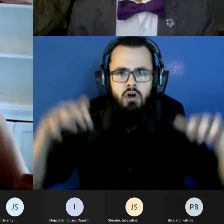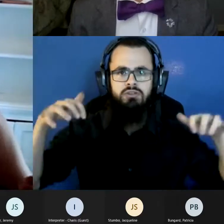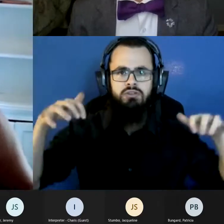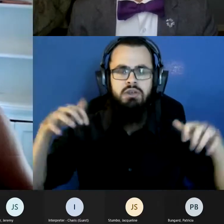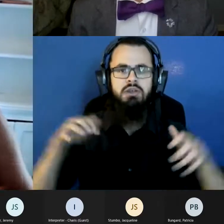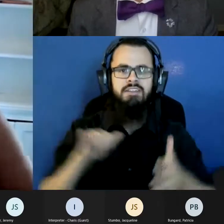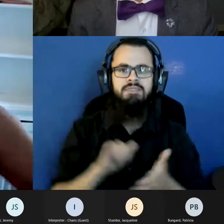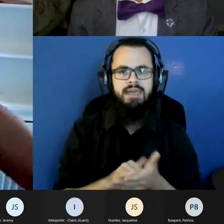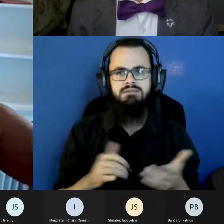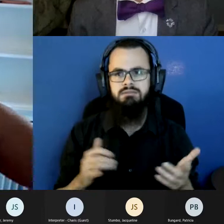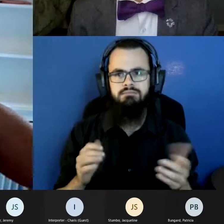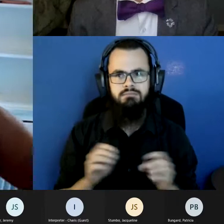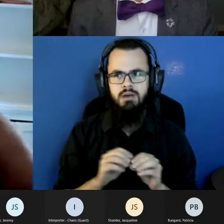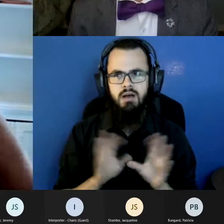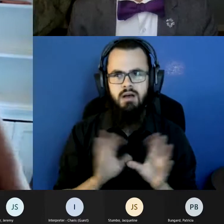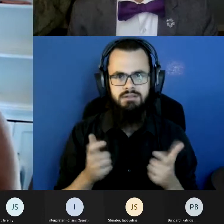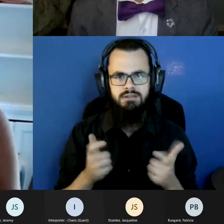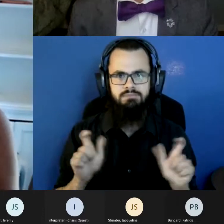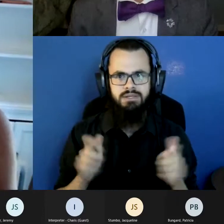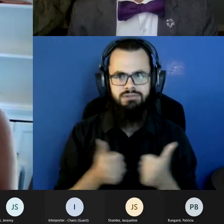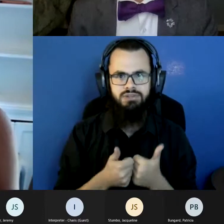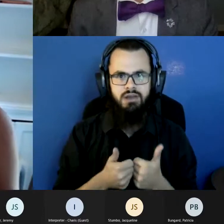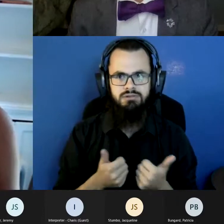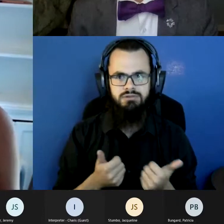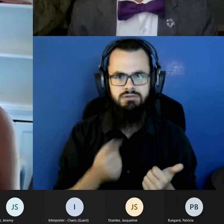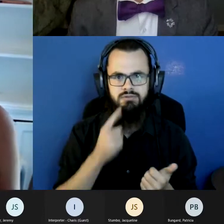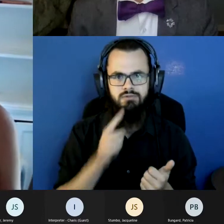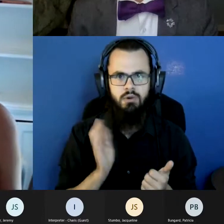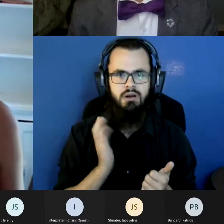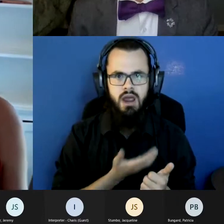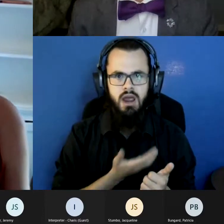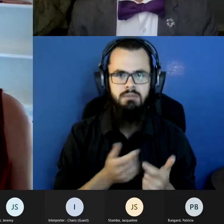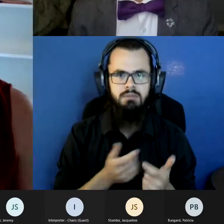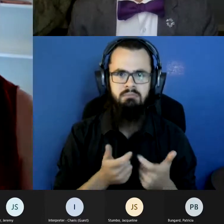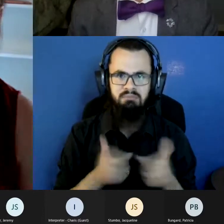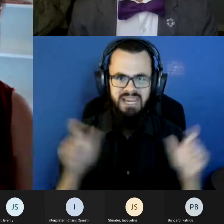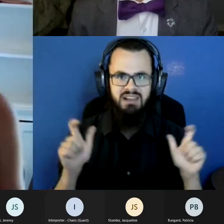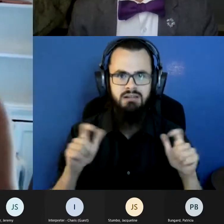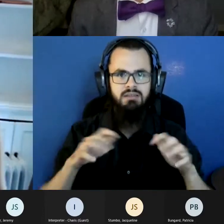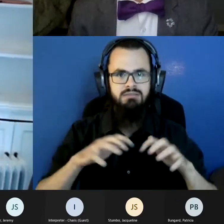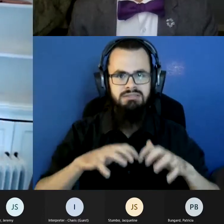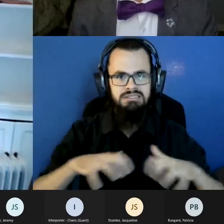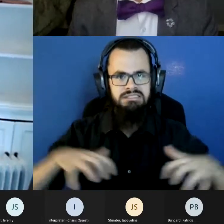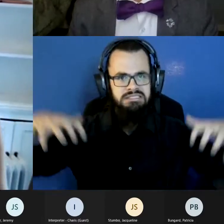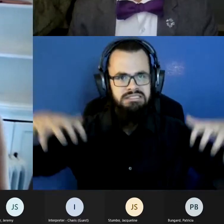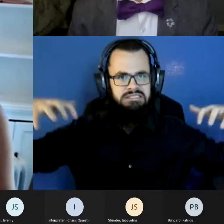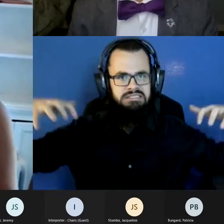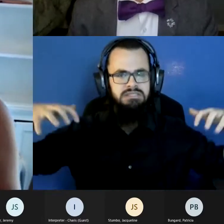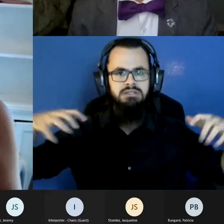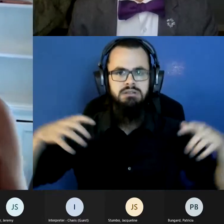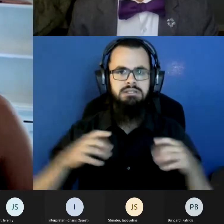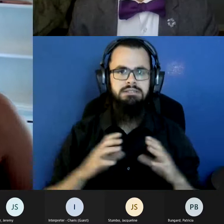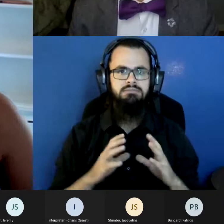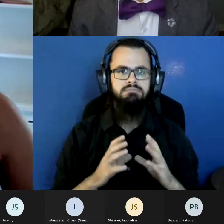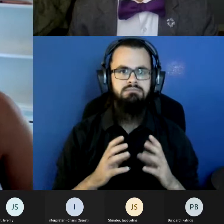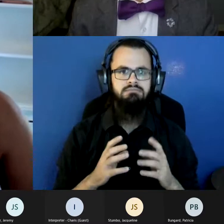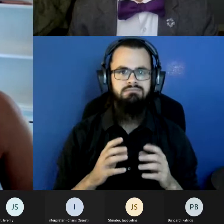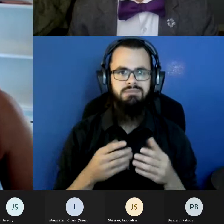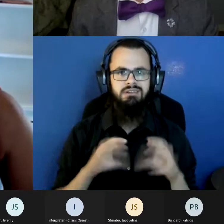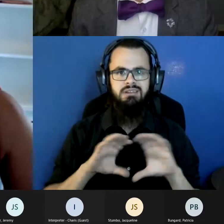stadium seating, kinds of the theater type. We weren't able to get in some